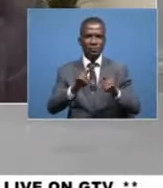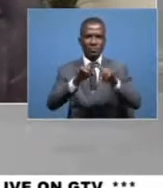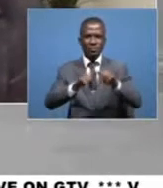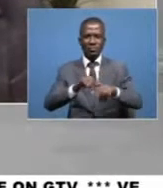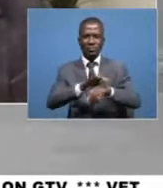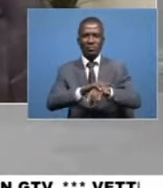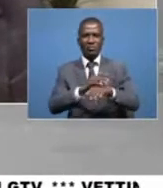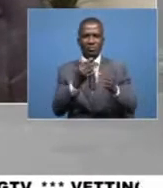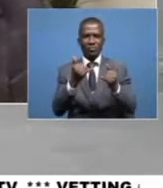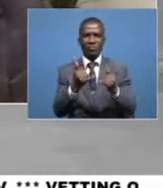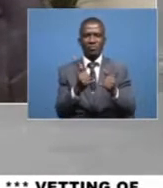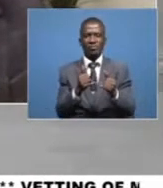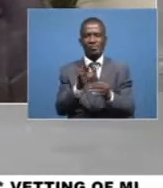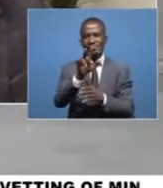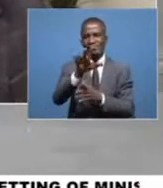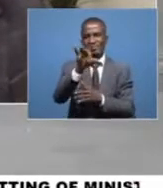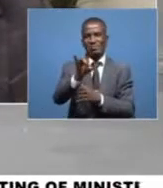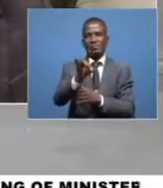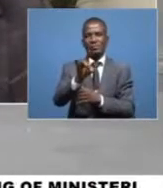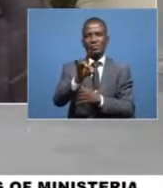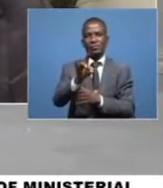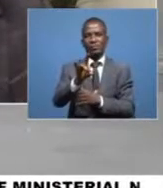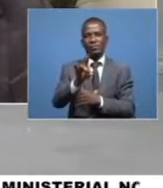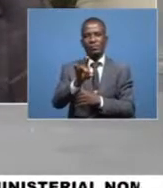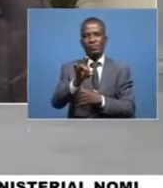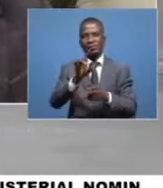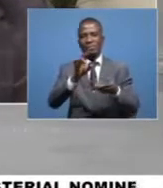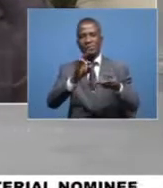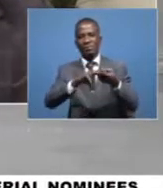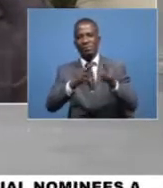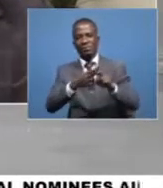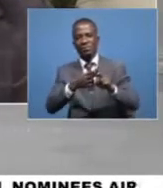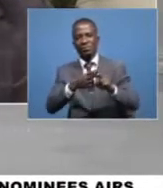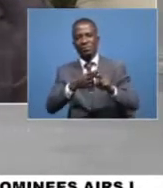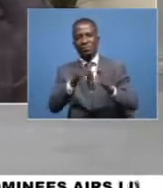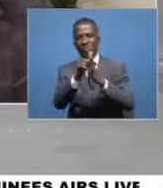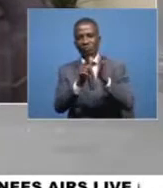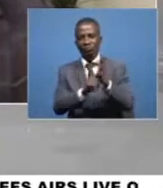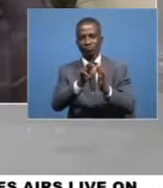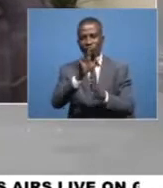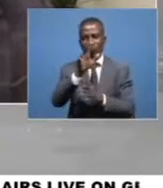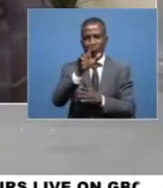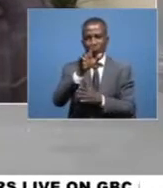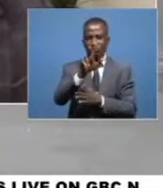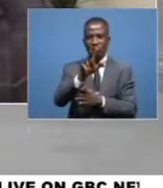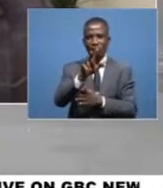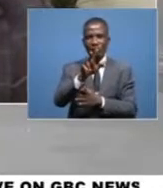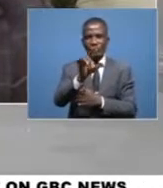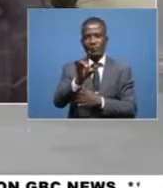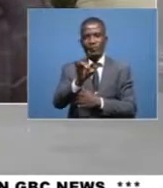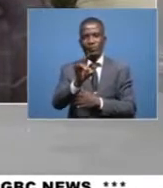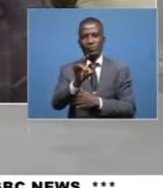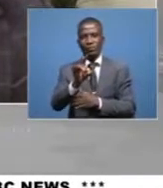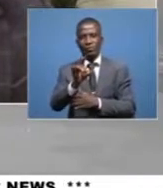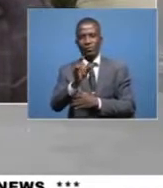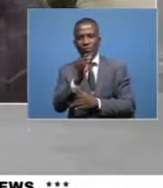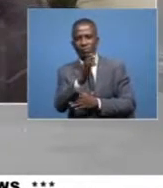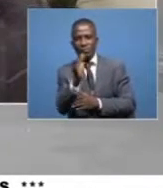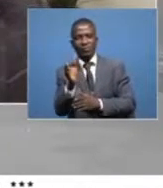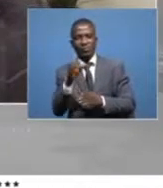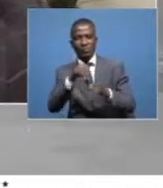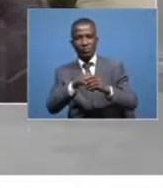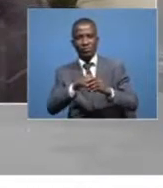to Order 38 Rules 10 to 13, I believe, of the High Court Civil Procedure Rule